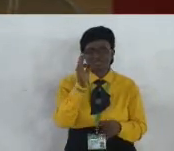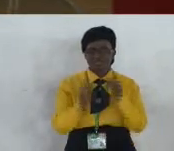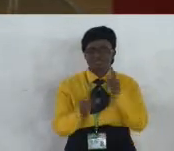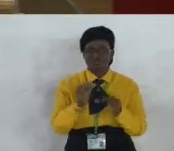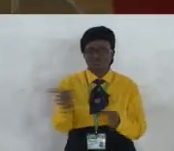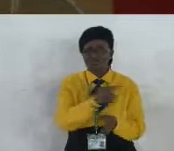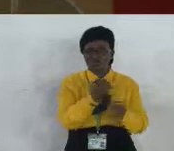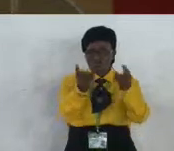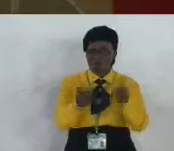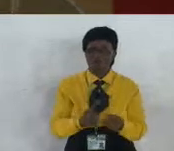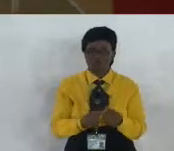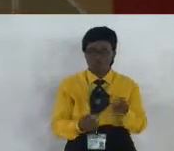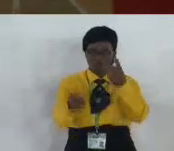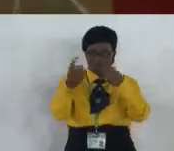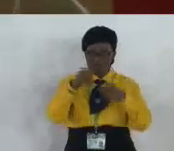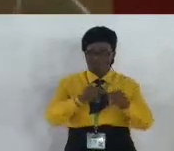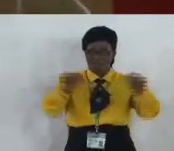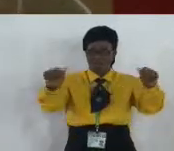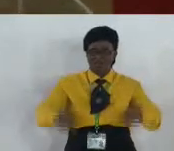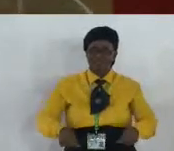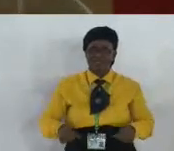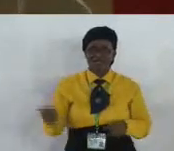altar, you can come.